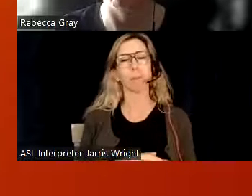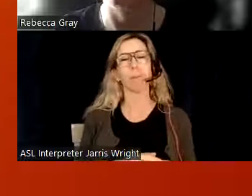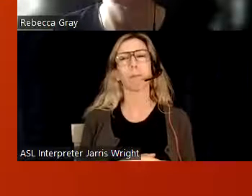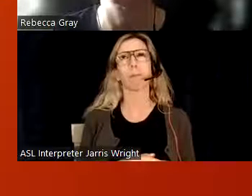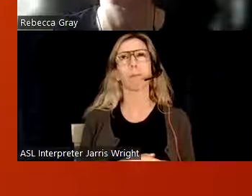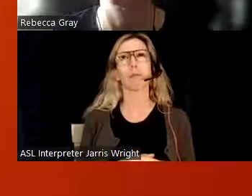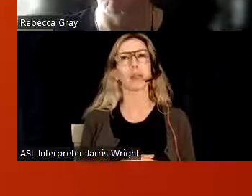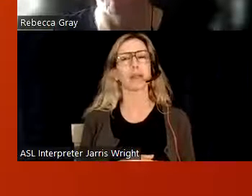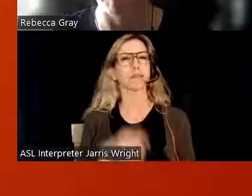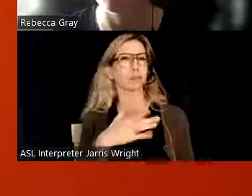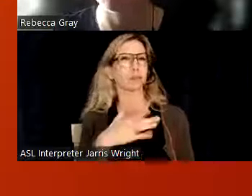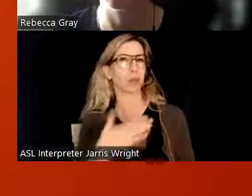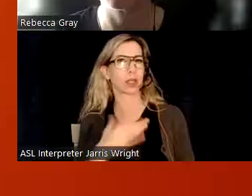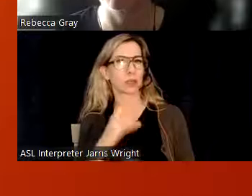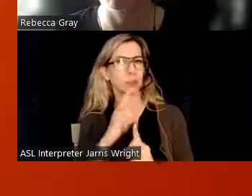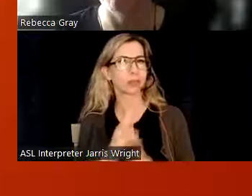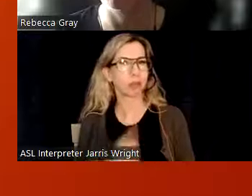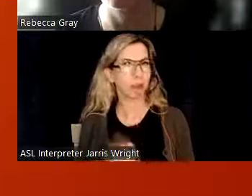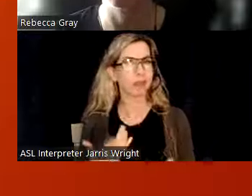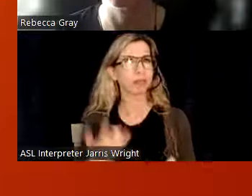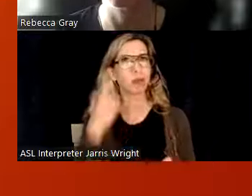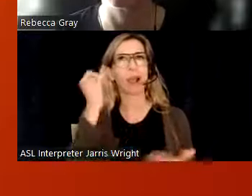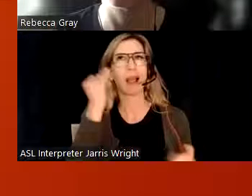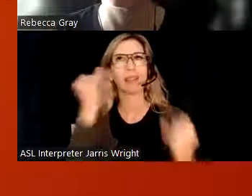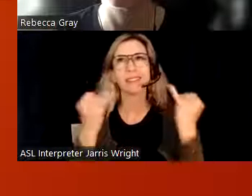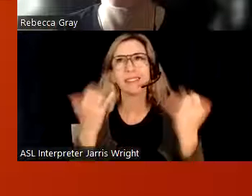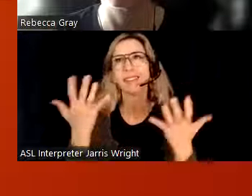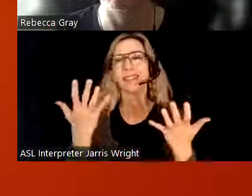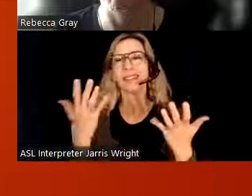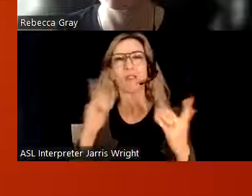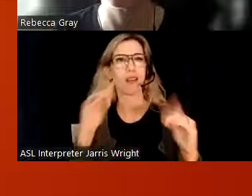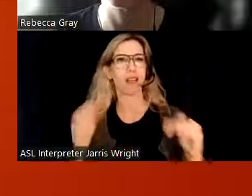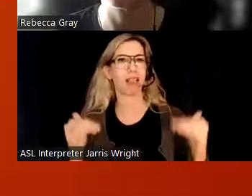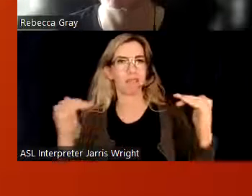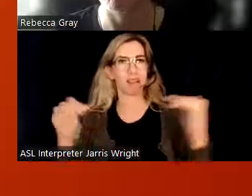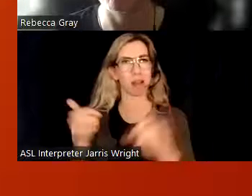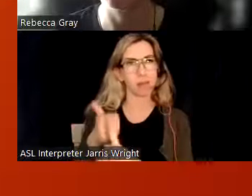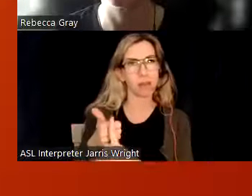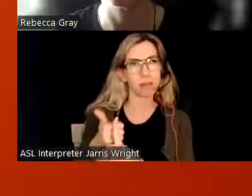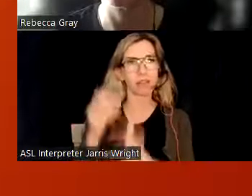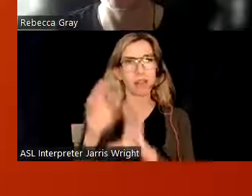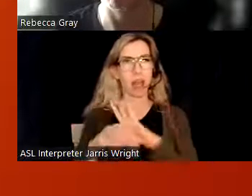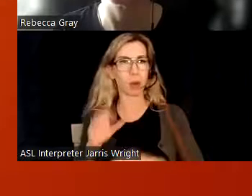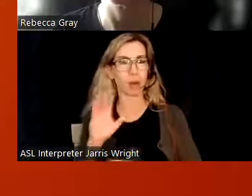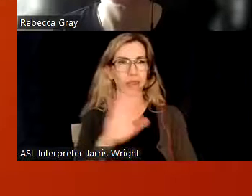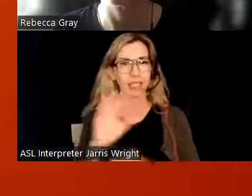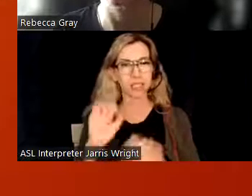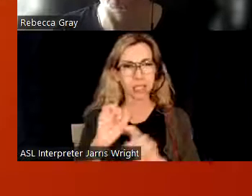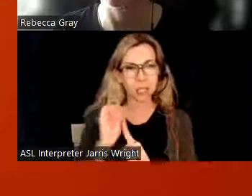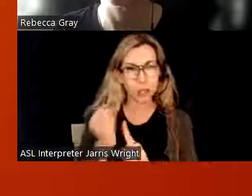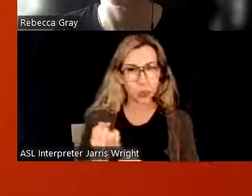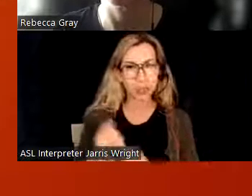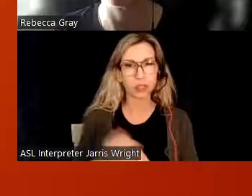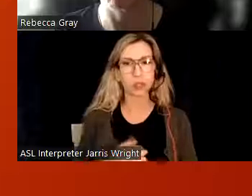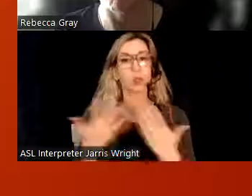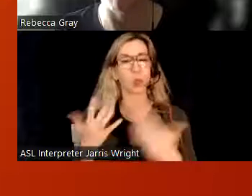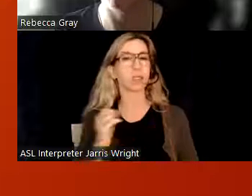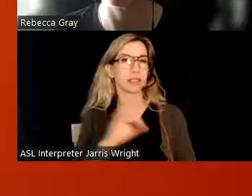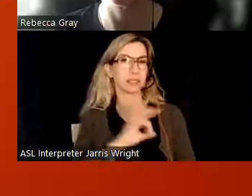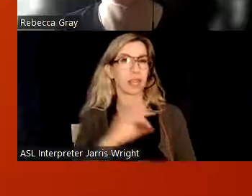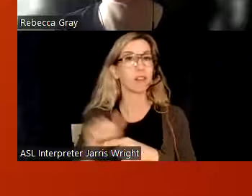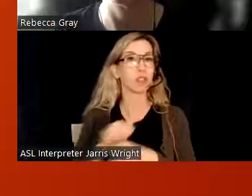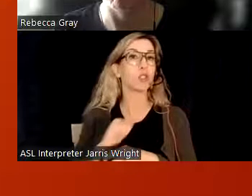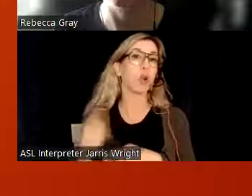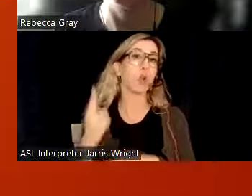to ideas of elevating themselves and coming out of their situation. So staff training is really